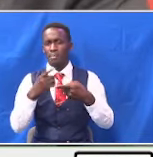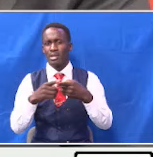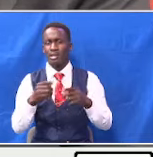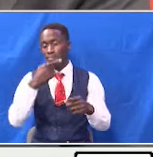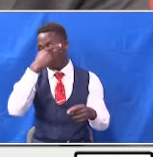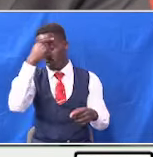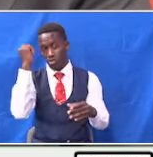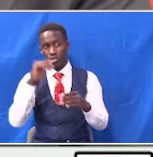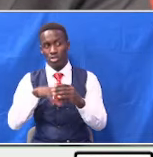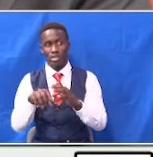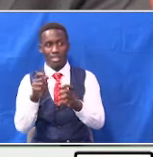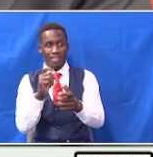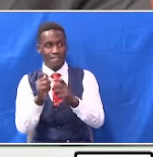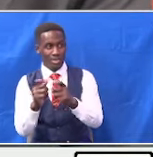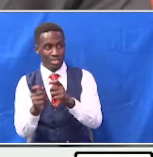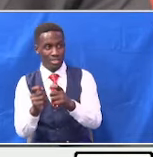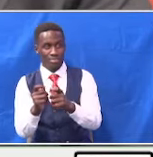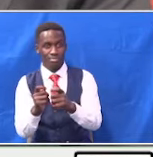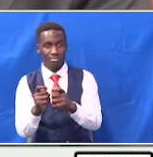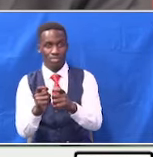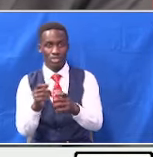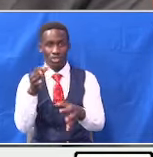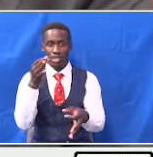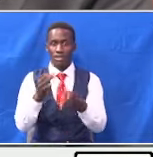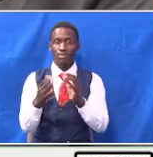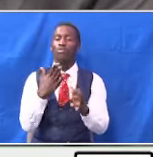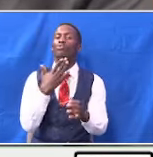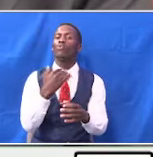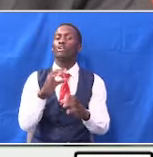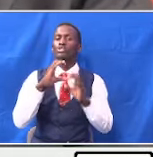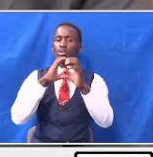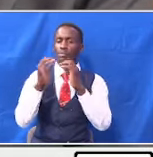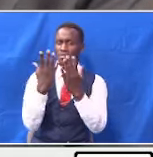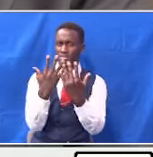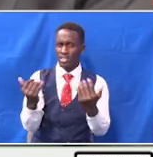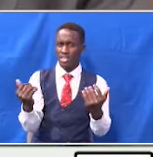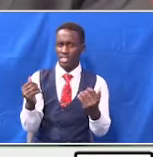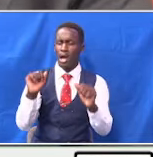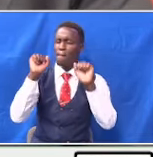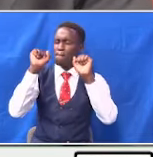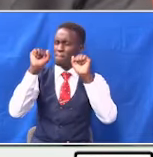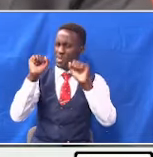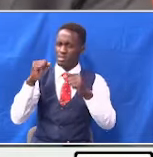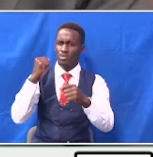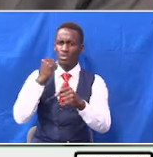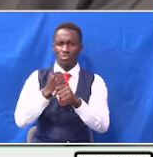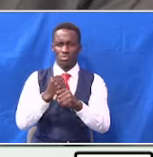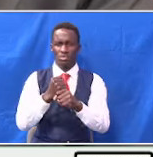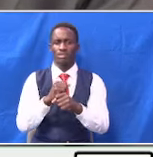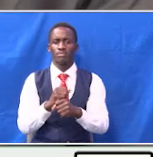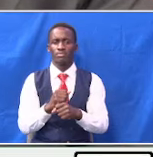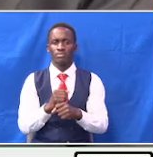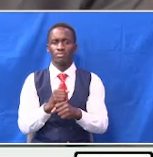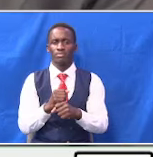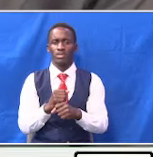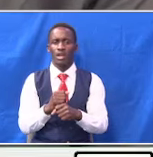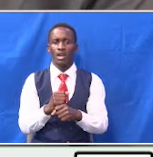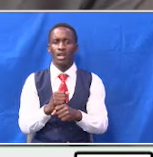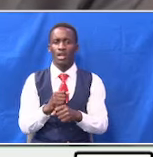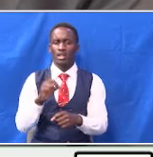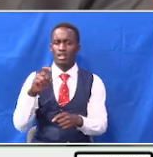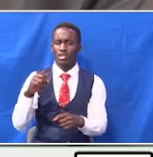phones. That's right. So if you wanted to communicate something, you could easily. You could very easily. Mm. It should be